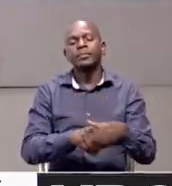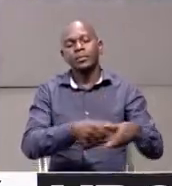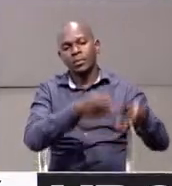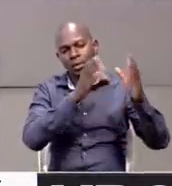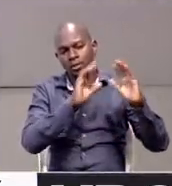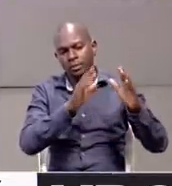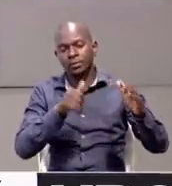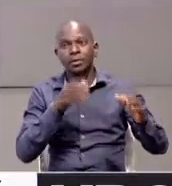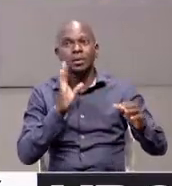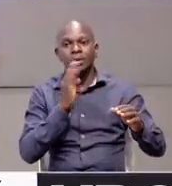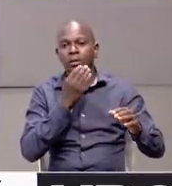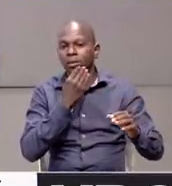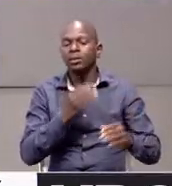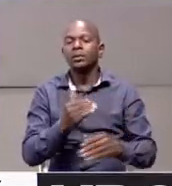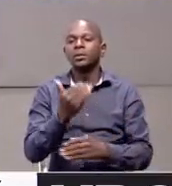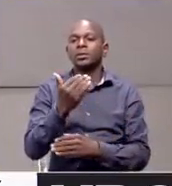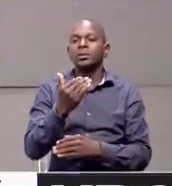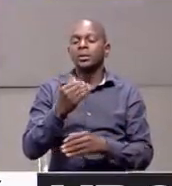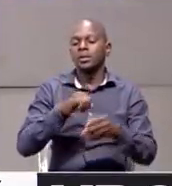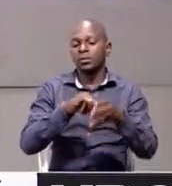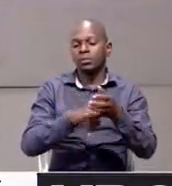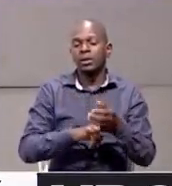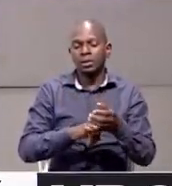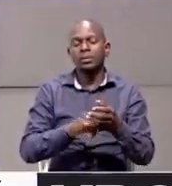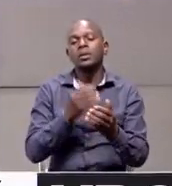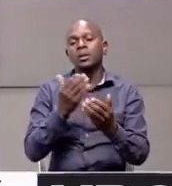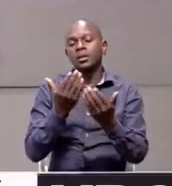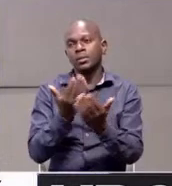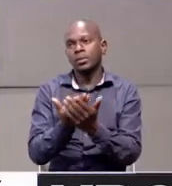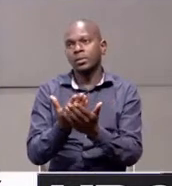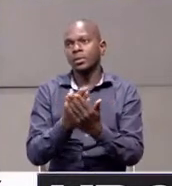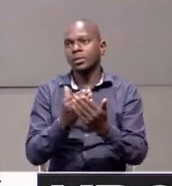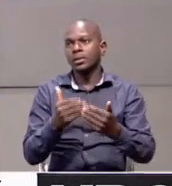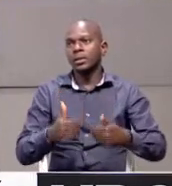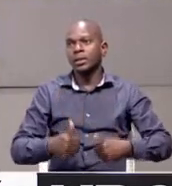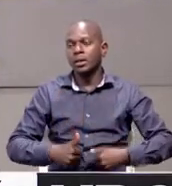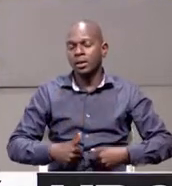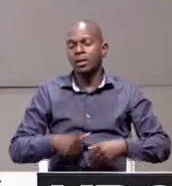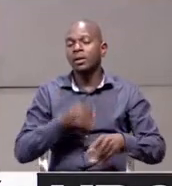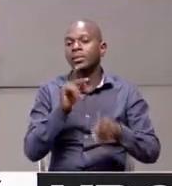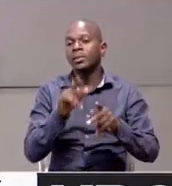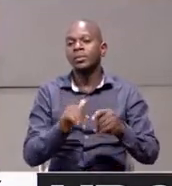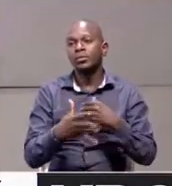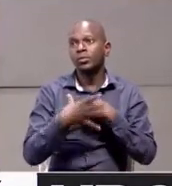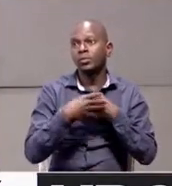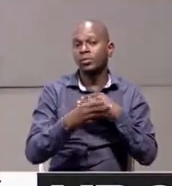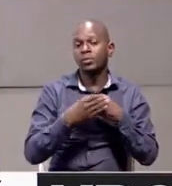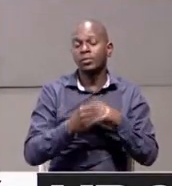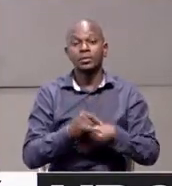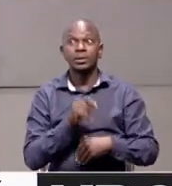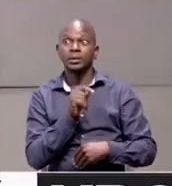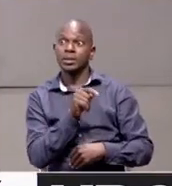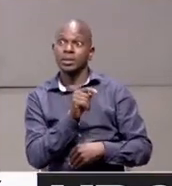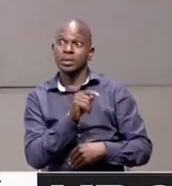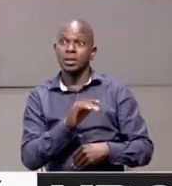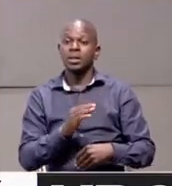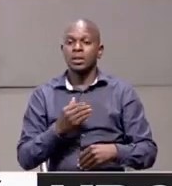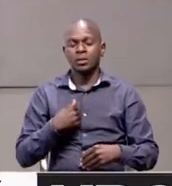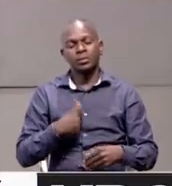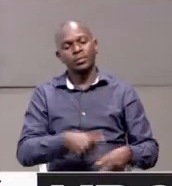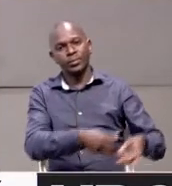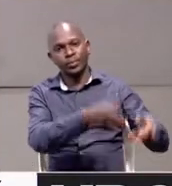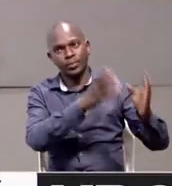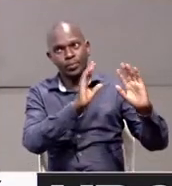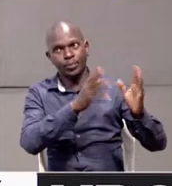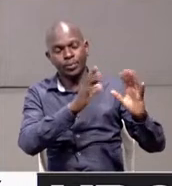congratulated Mbabazi and Jacqueline and urged the young generation to learn from them. So therefore, I want to